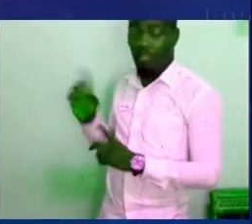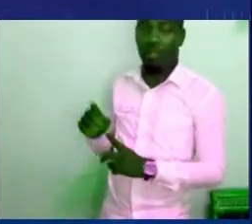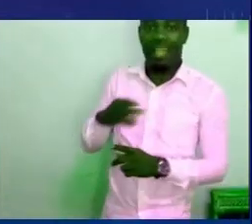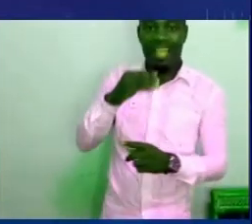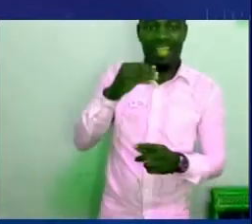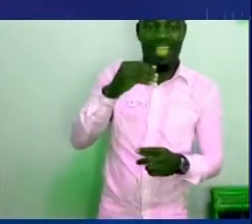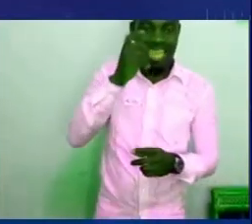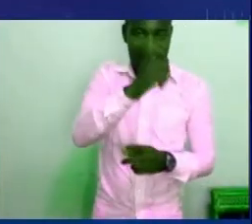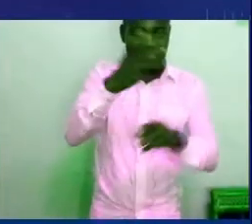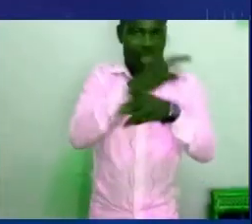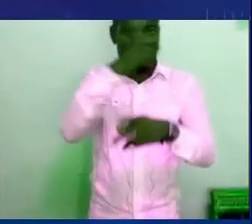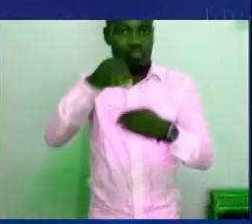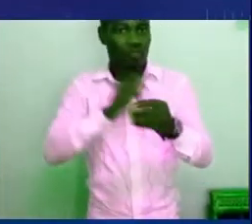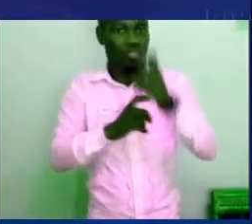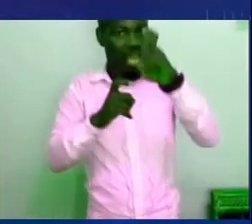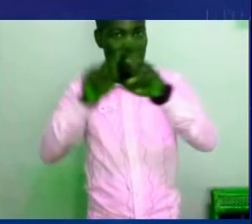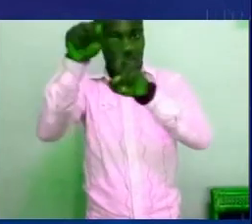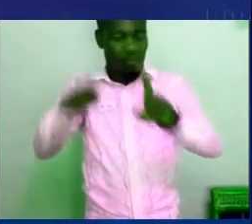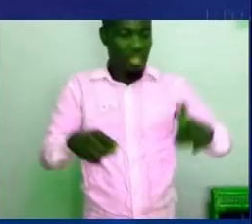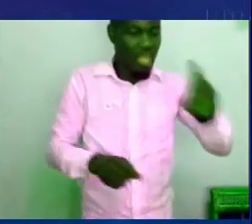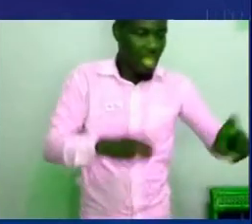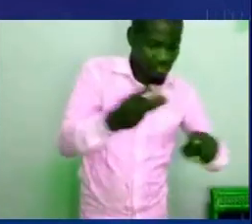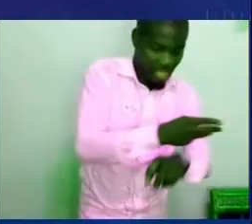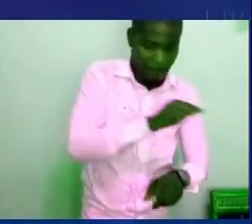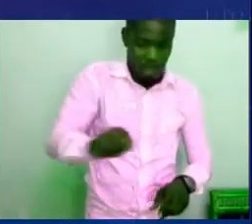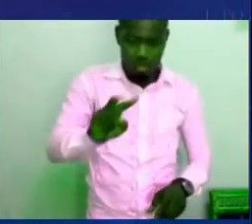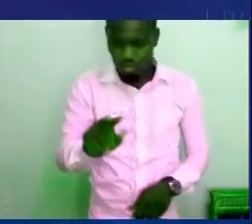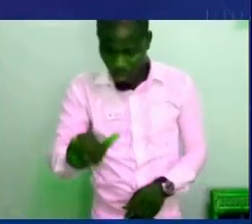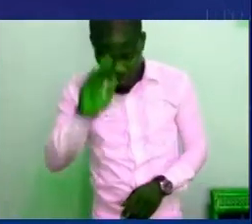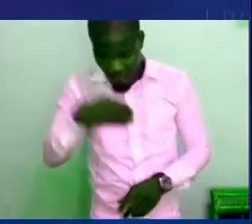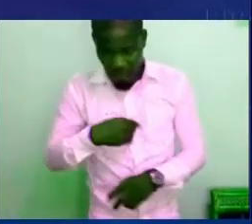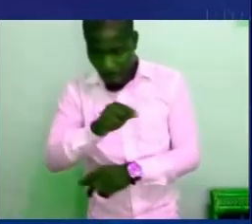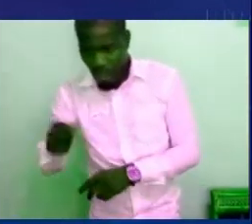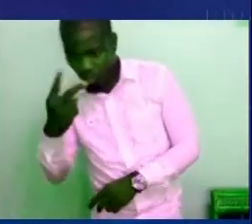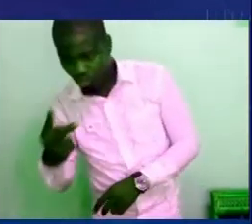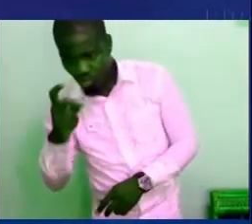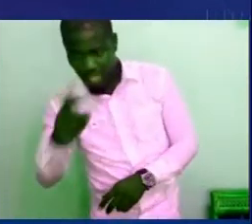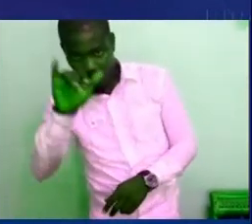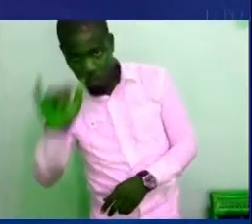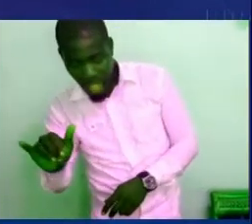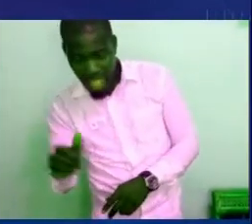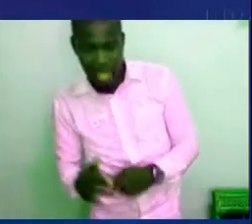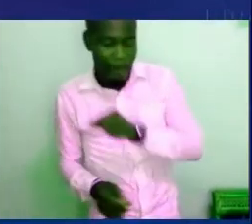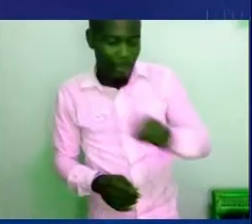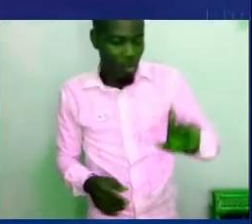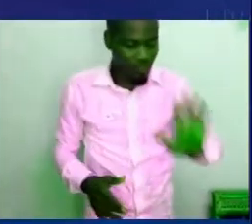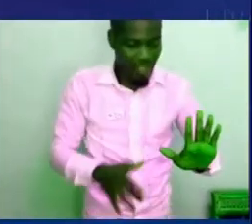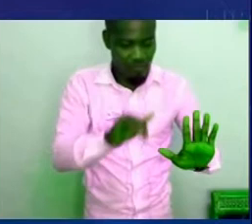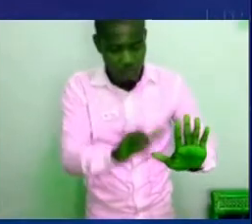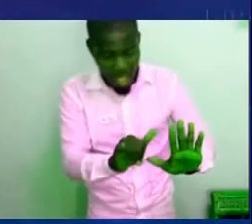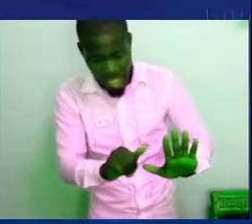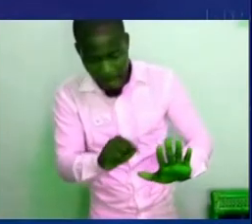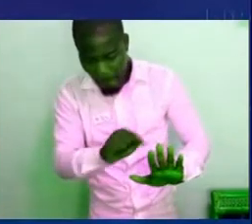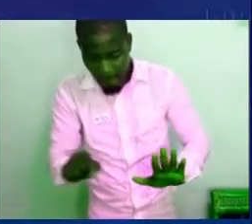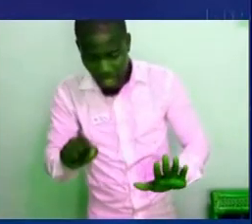So, and that will give back to x times x will give us x squared, x times minus 2y will give us minus